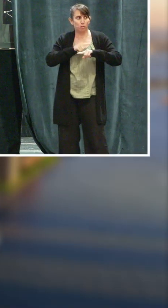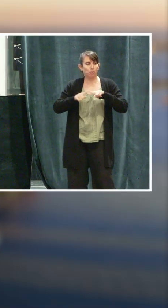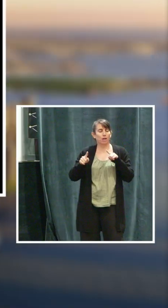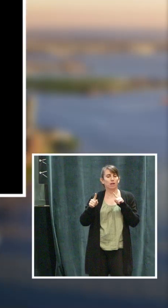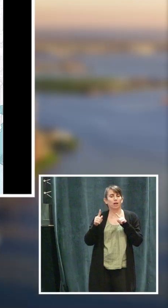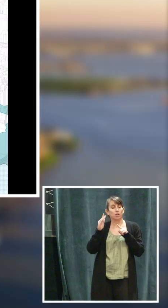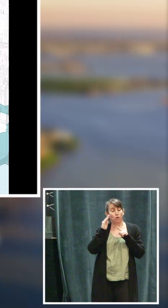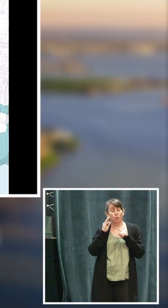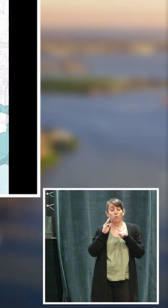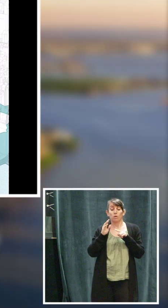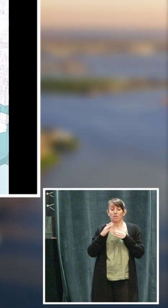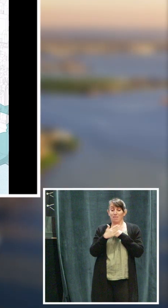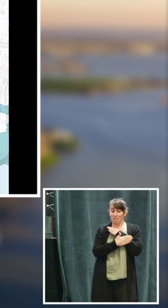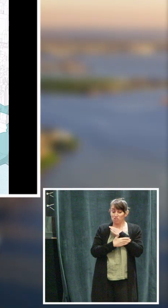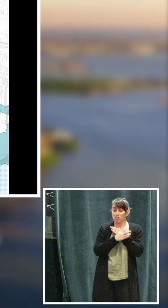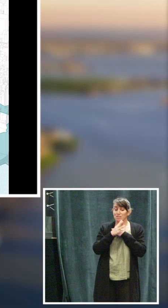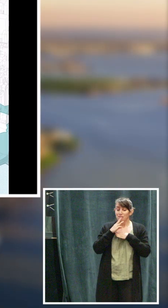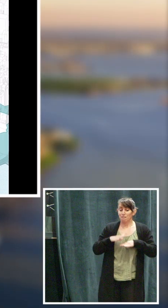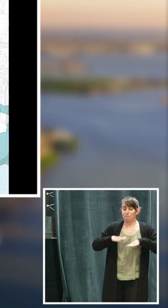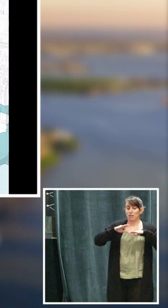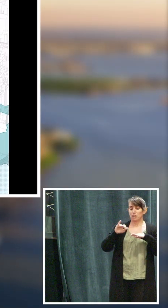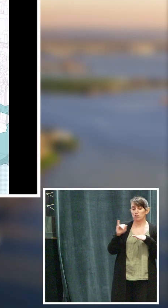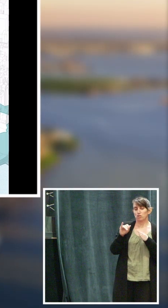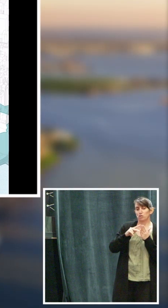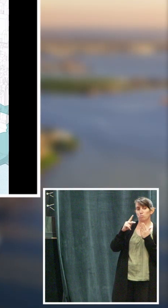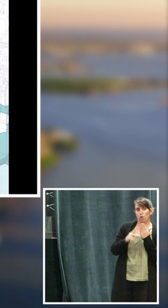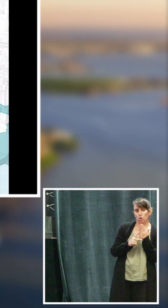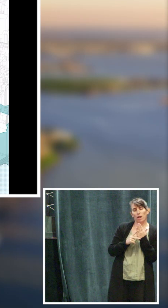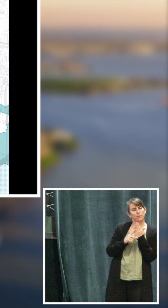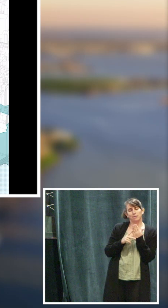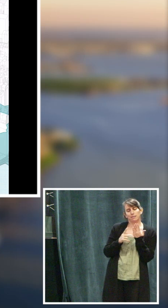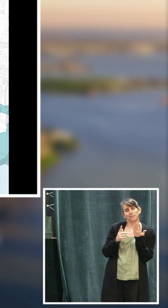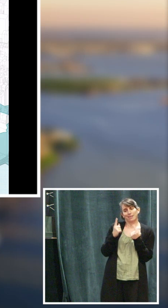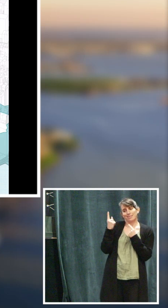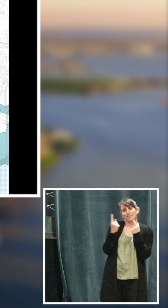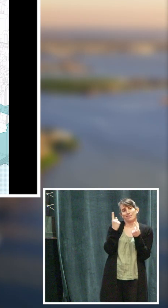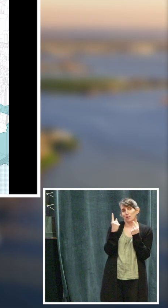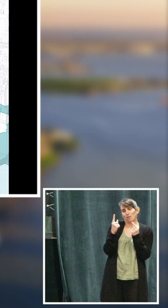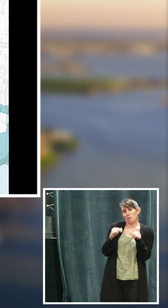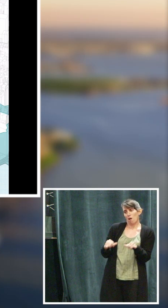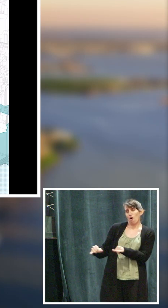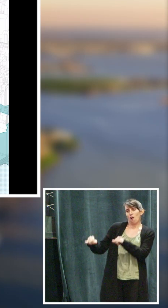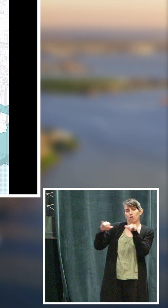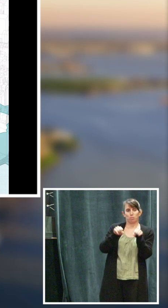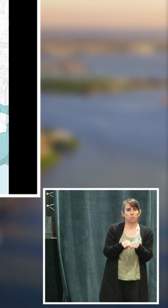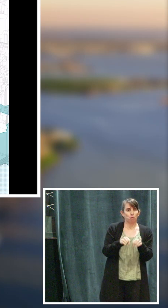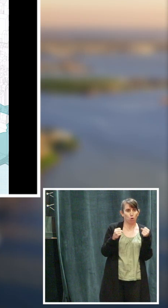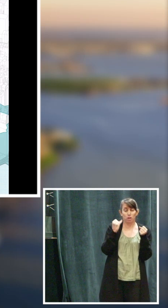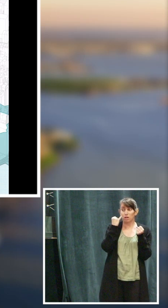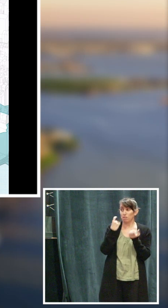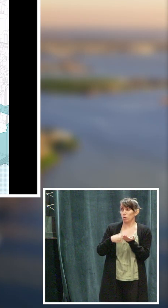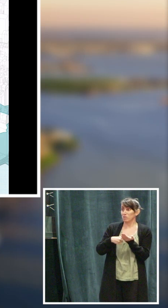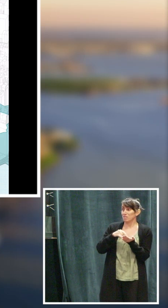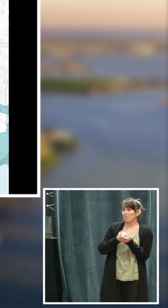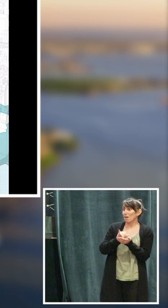the country's flood insurance program is generally considered broken. If we were having this conversation in Florida or in Texas